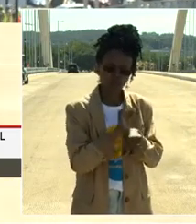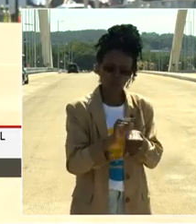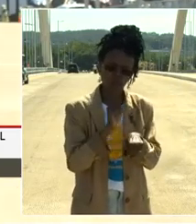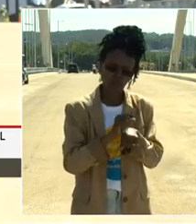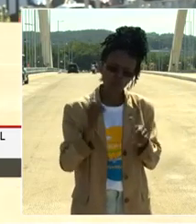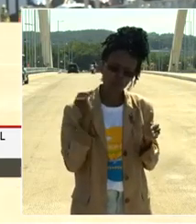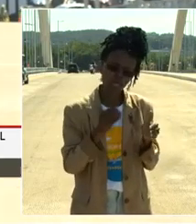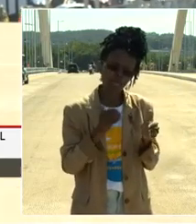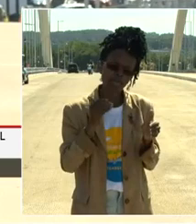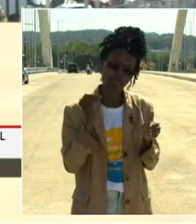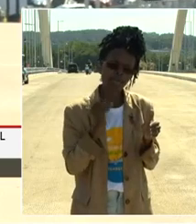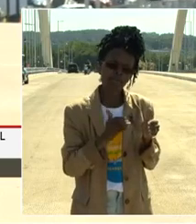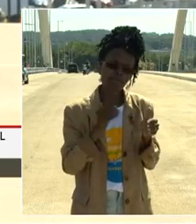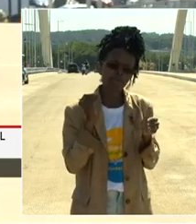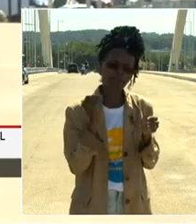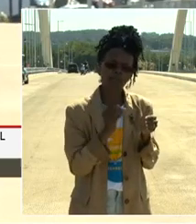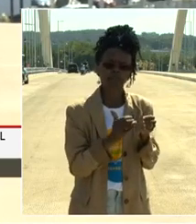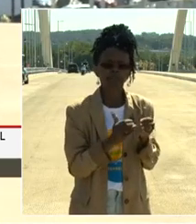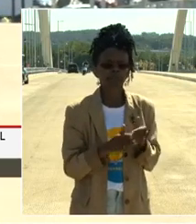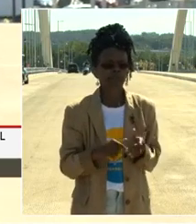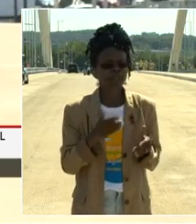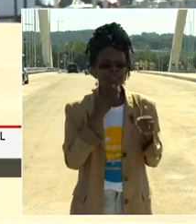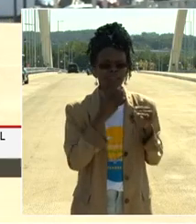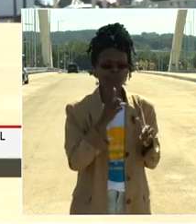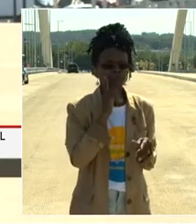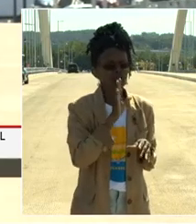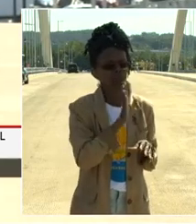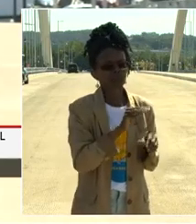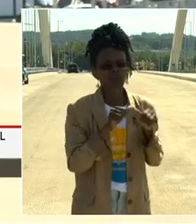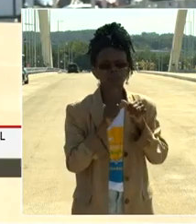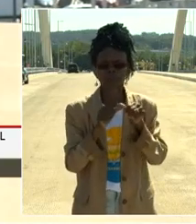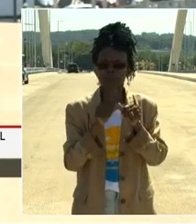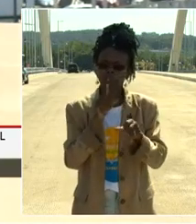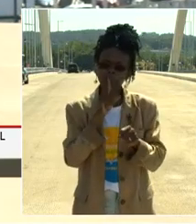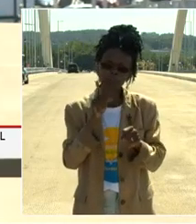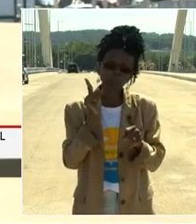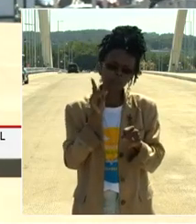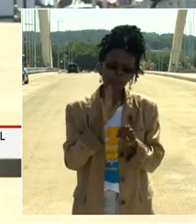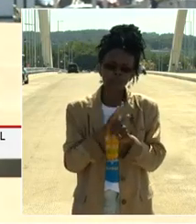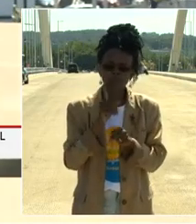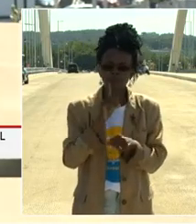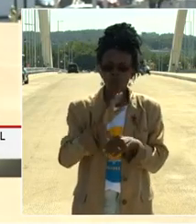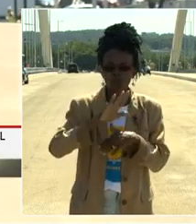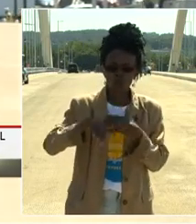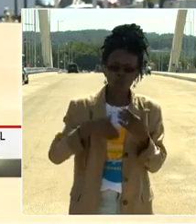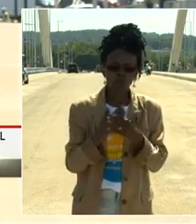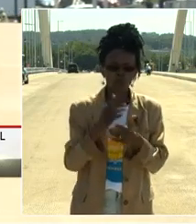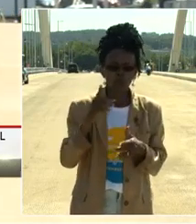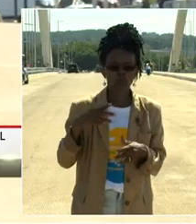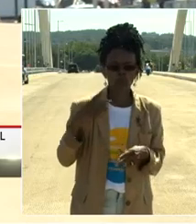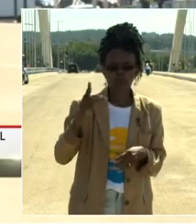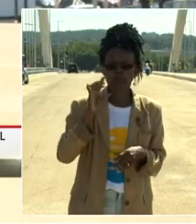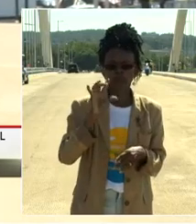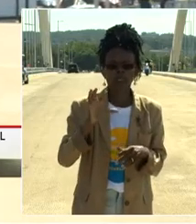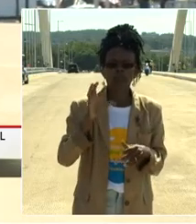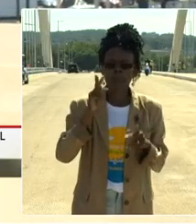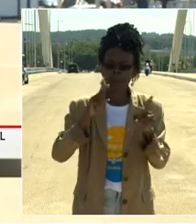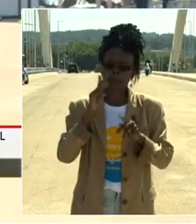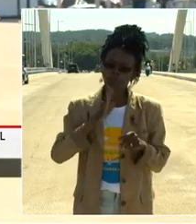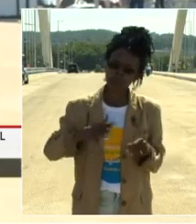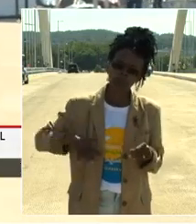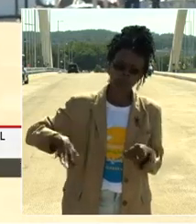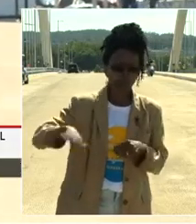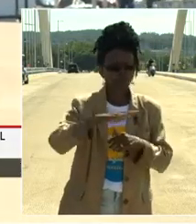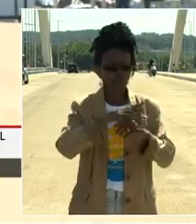your continued and relentless commitment to giving every Washingtonian a fair shot. Ladies and gentlemen, please welcome